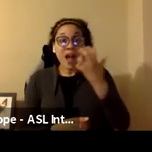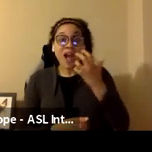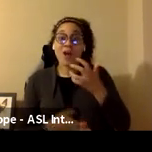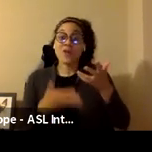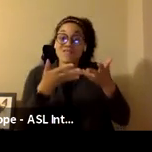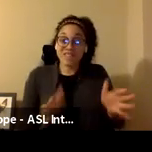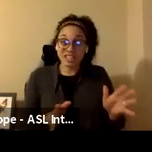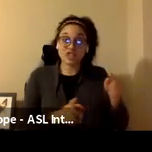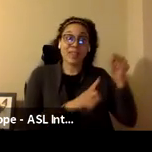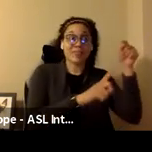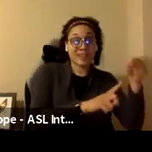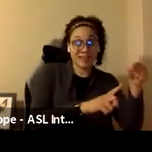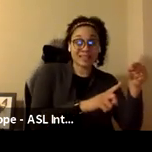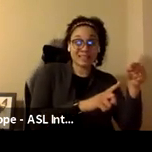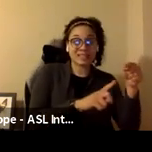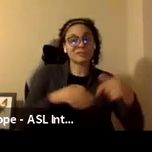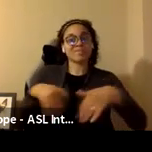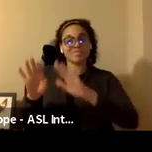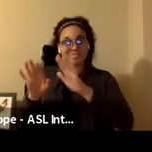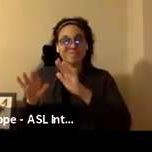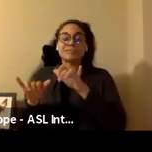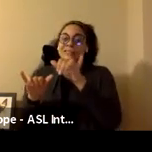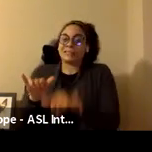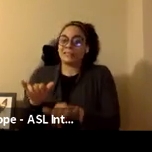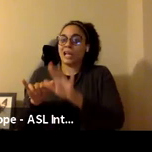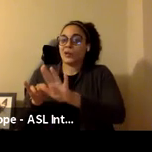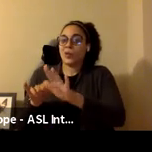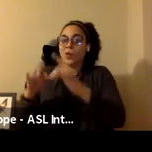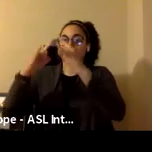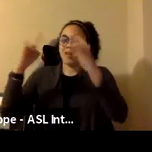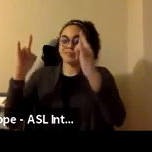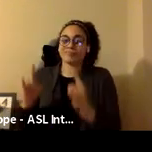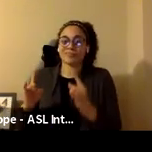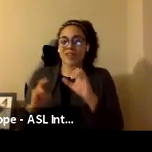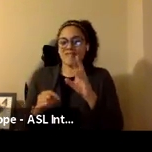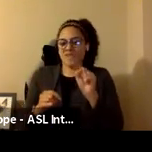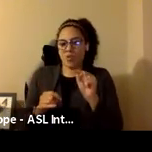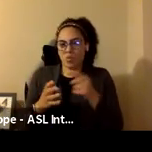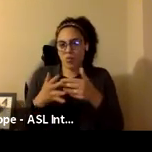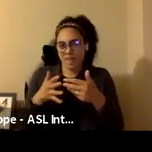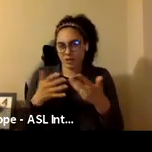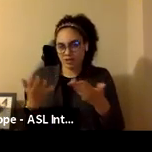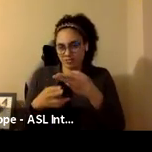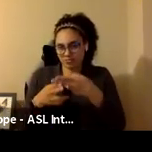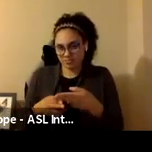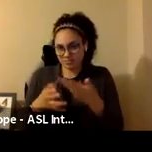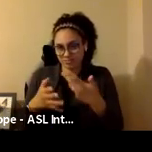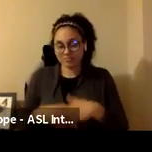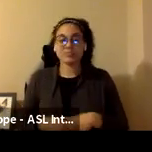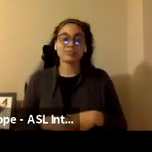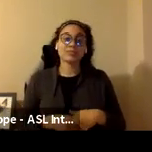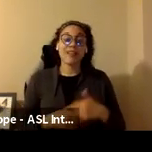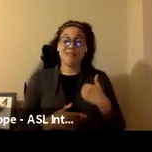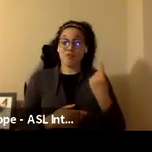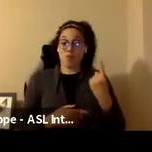through this, then you can go be in your fort or whatever that is. I do have one client now